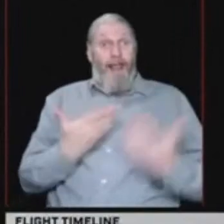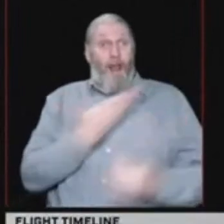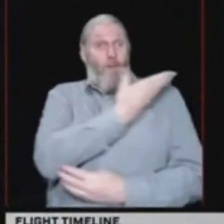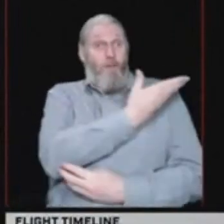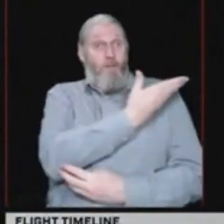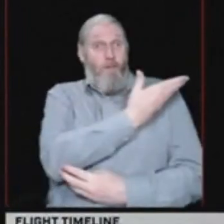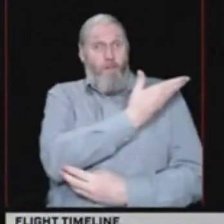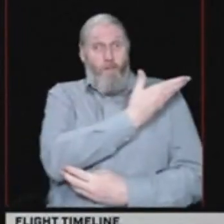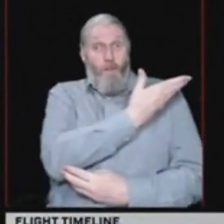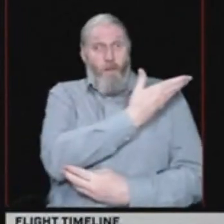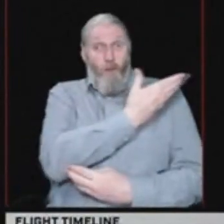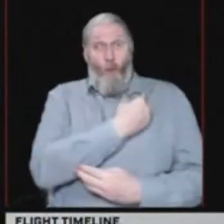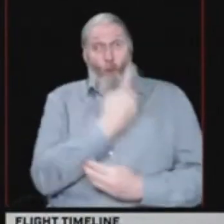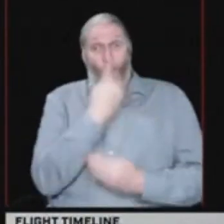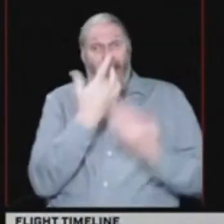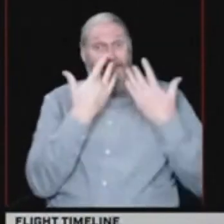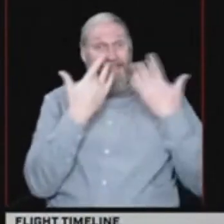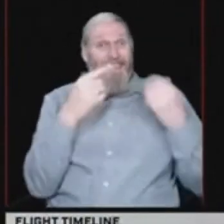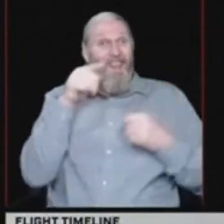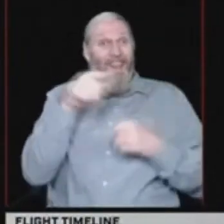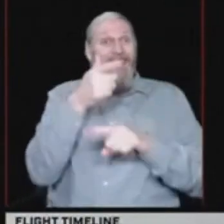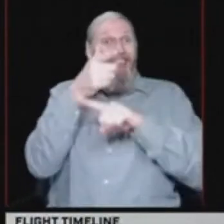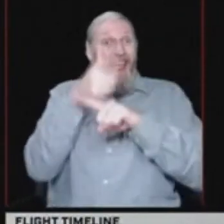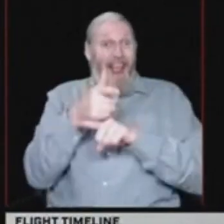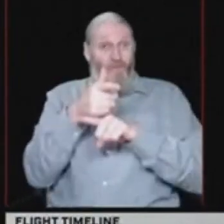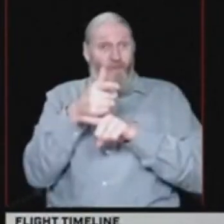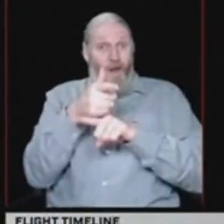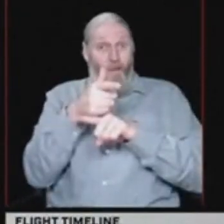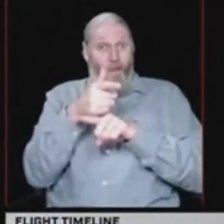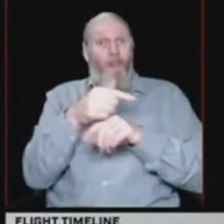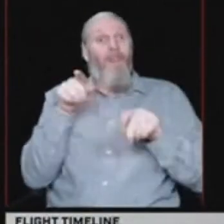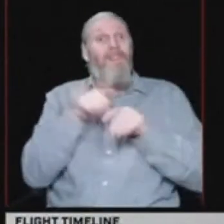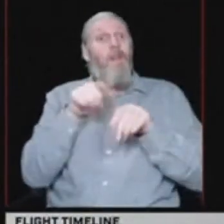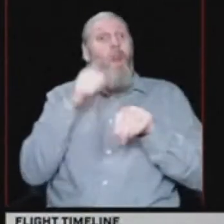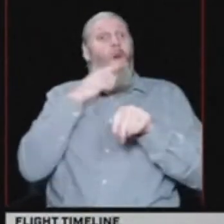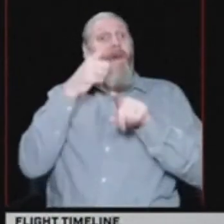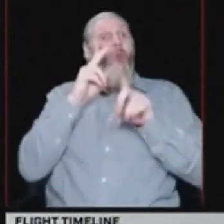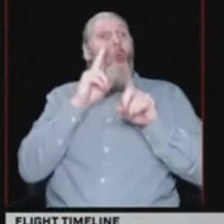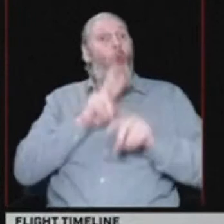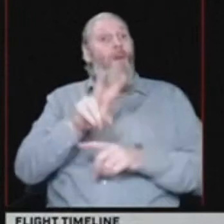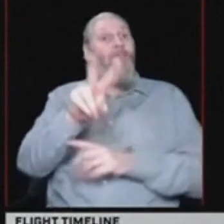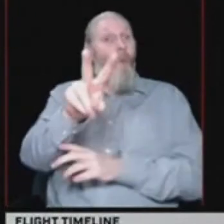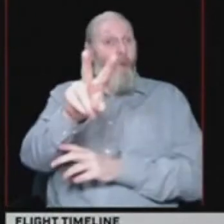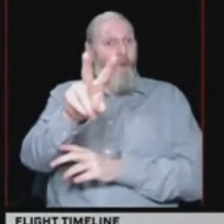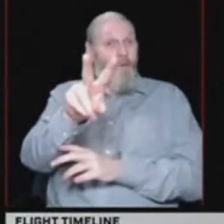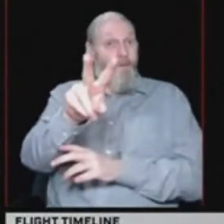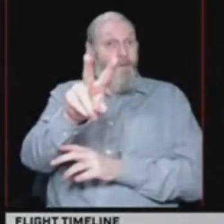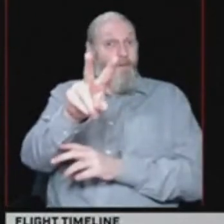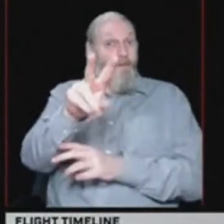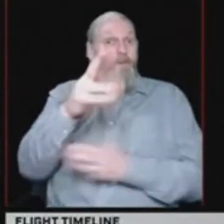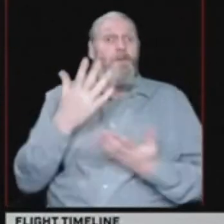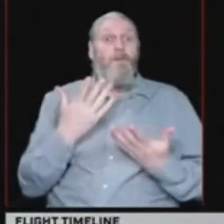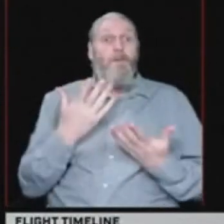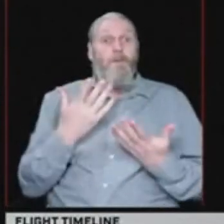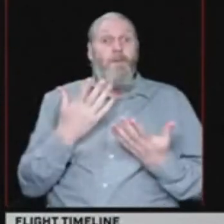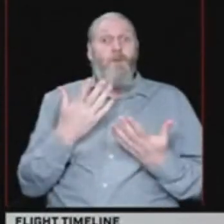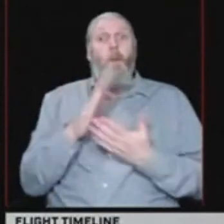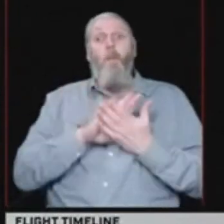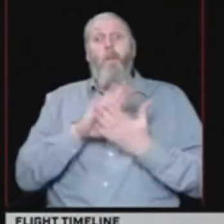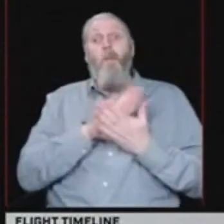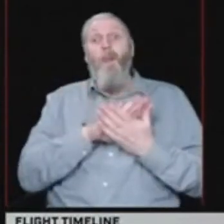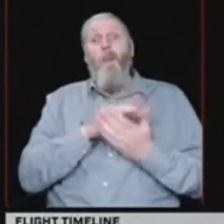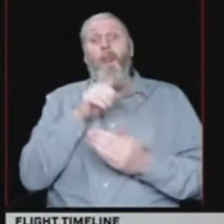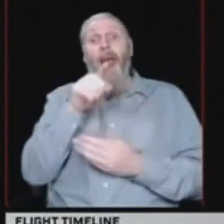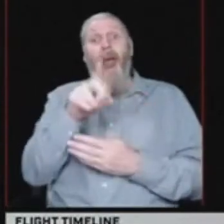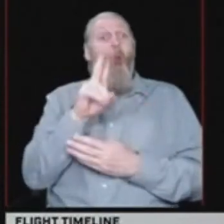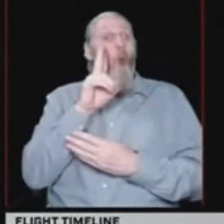an aft camera view from the drop. So we have, it looks to be a